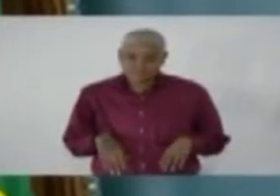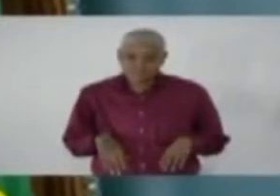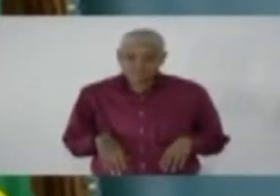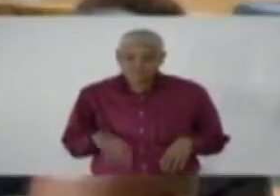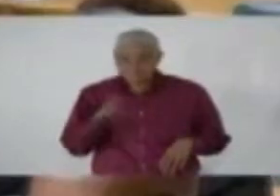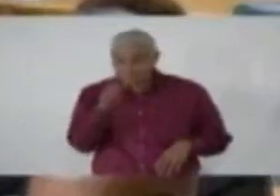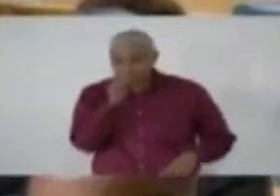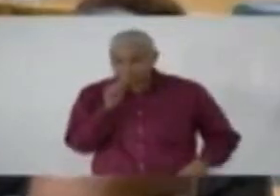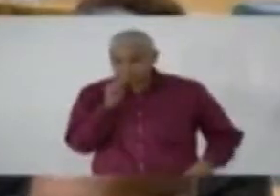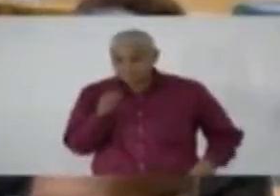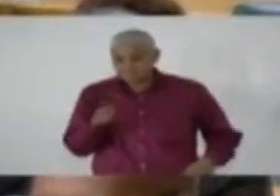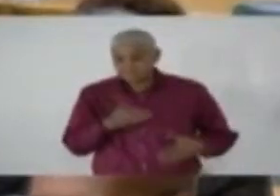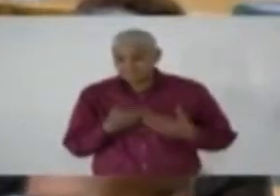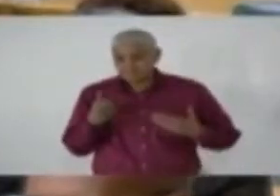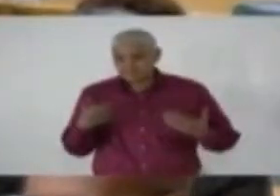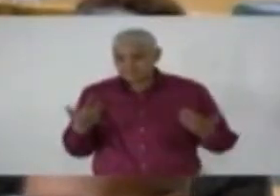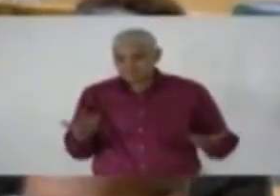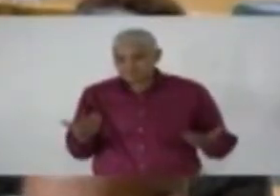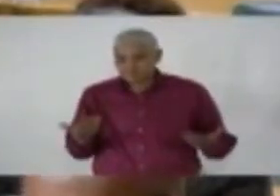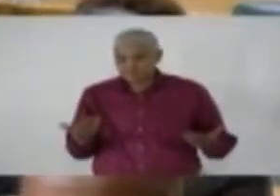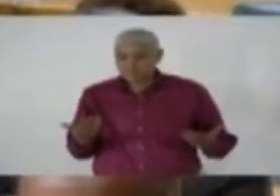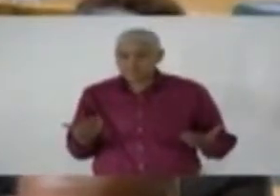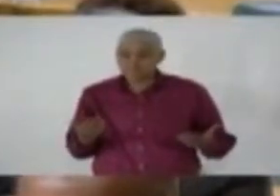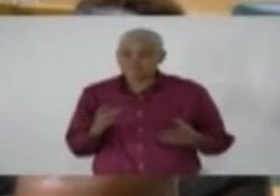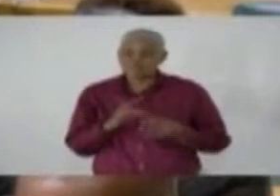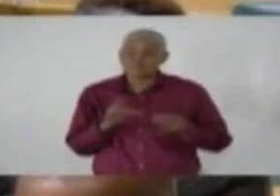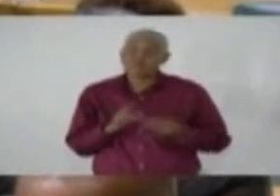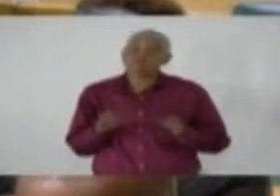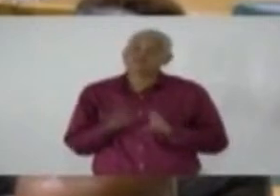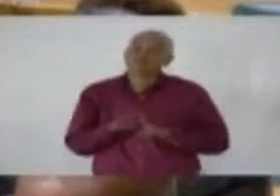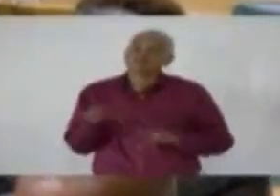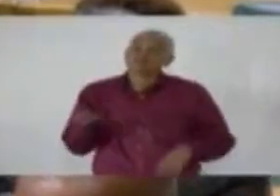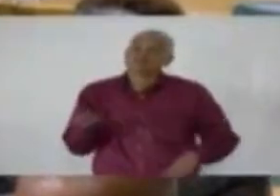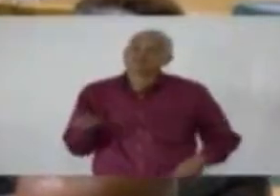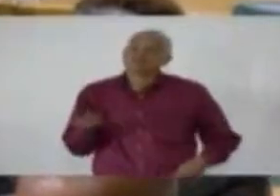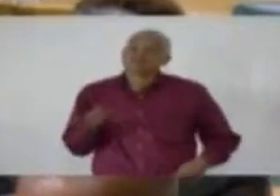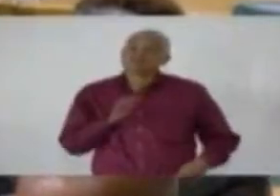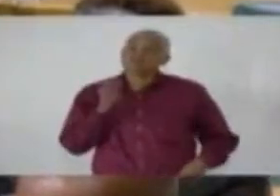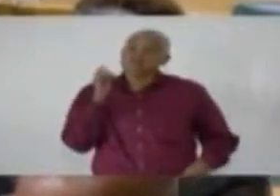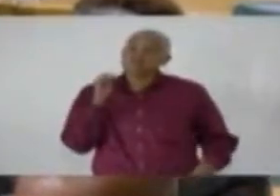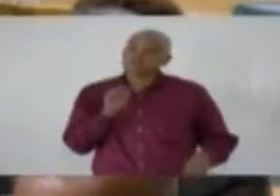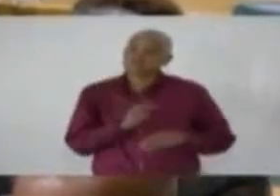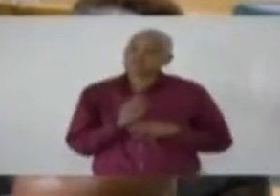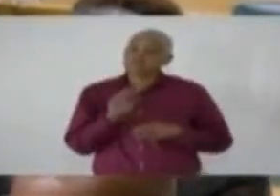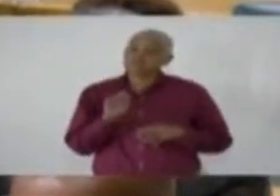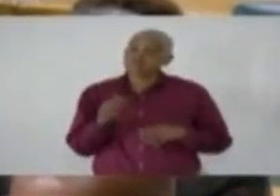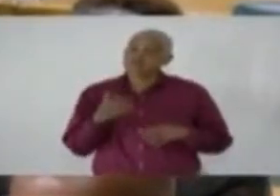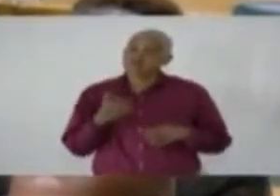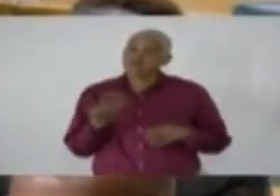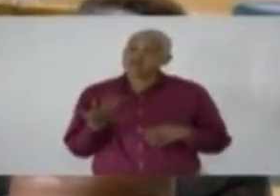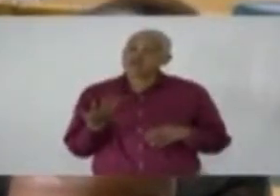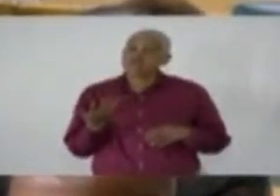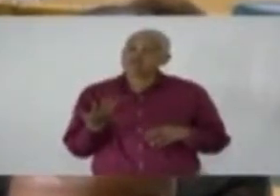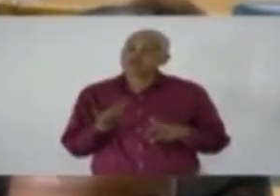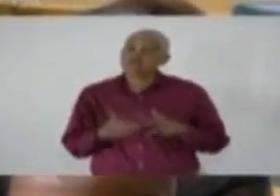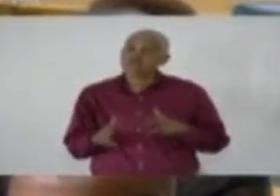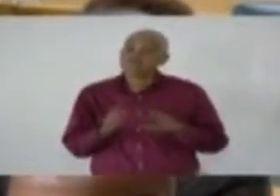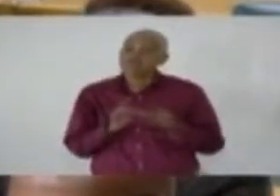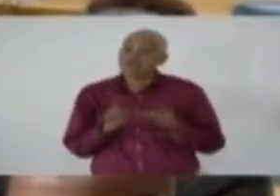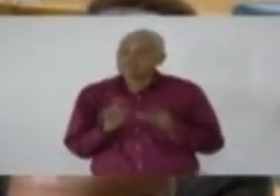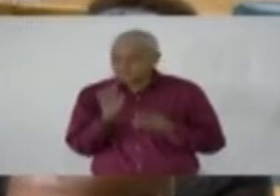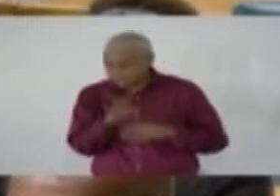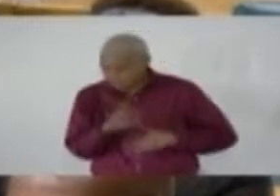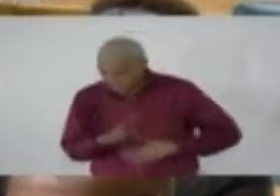craving your indulgence. Before you take the motion on adjournment, I understand Minister Samuda has a brief comment to